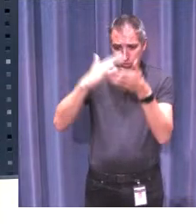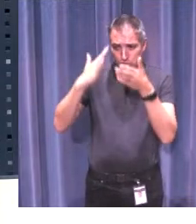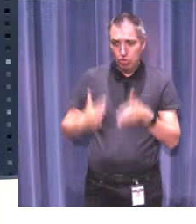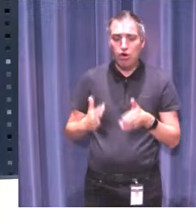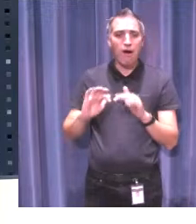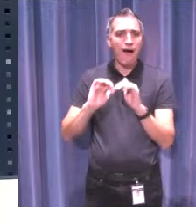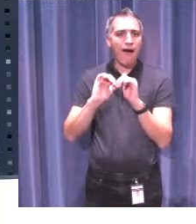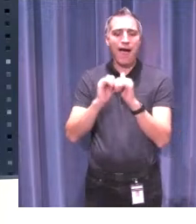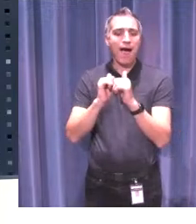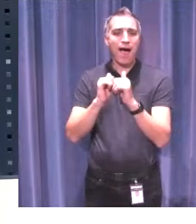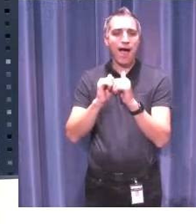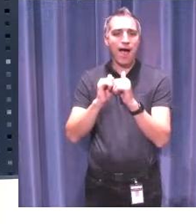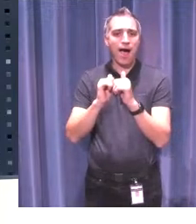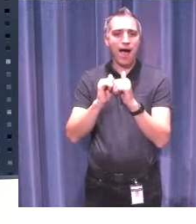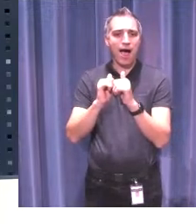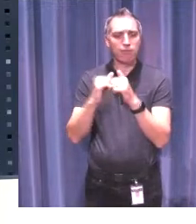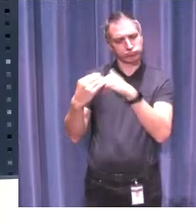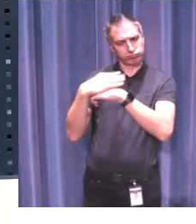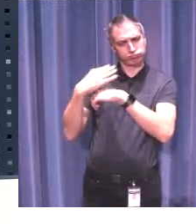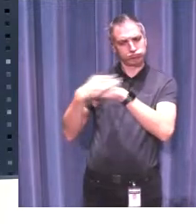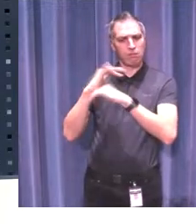to what